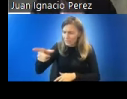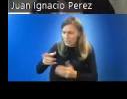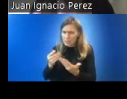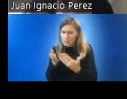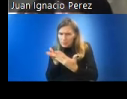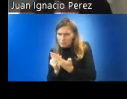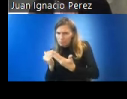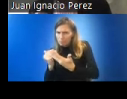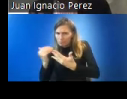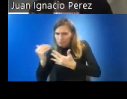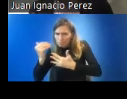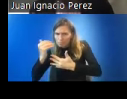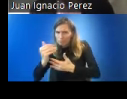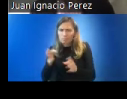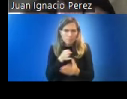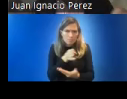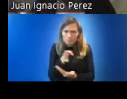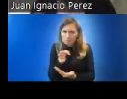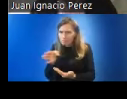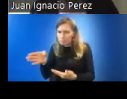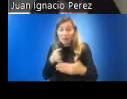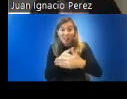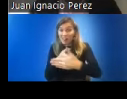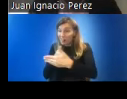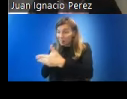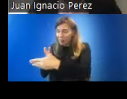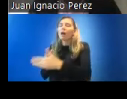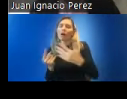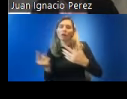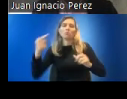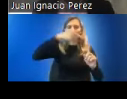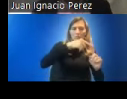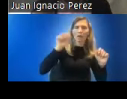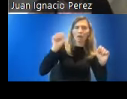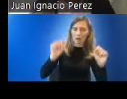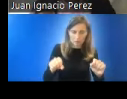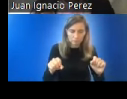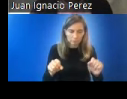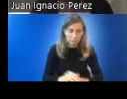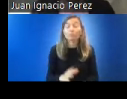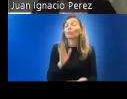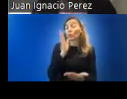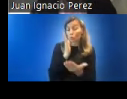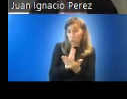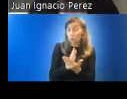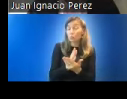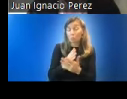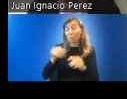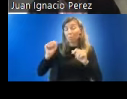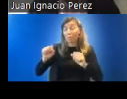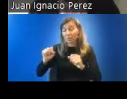important. The exceptions might open doors that we might imagine absolutely closed. One important point